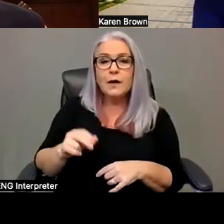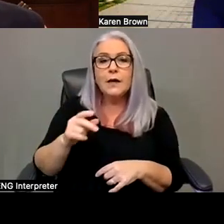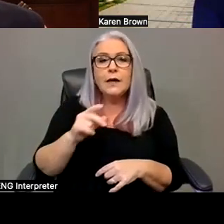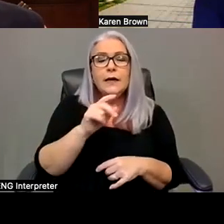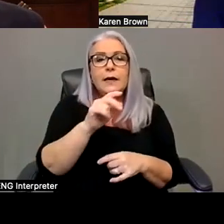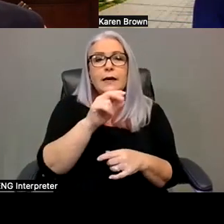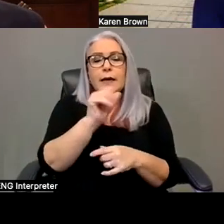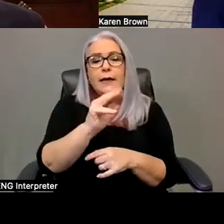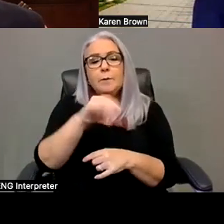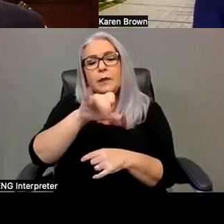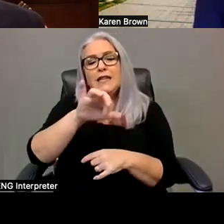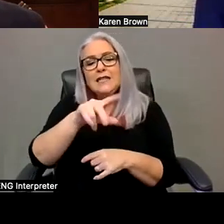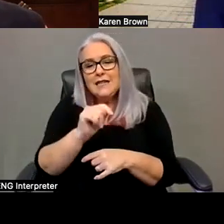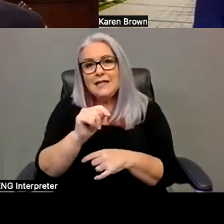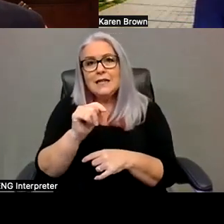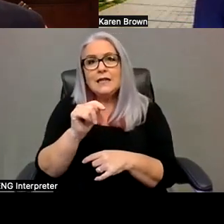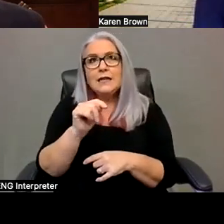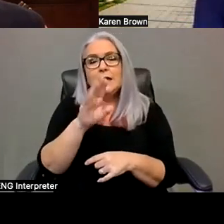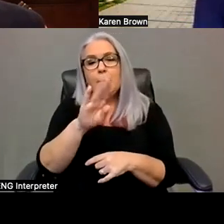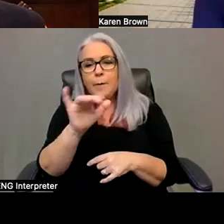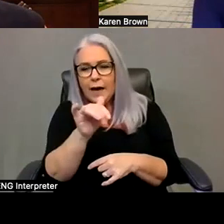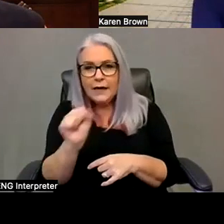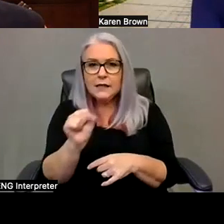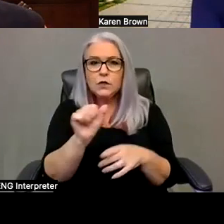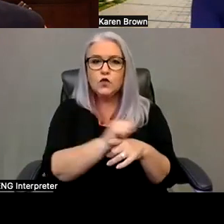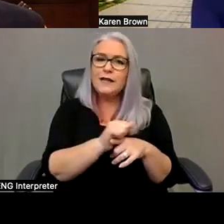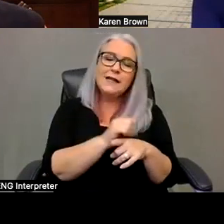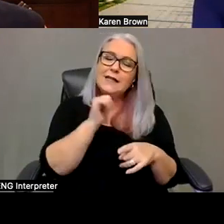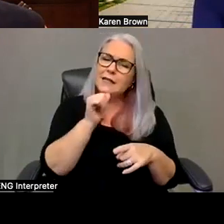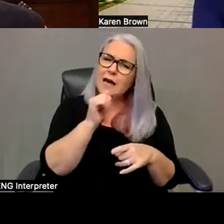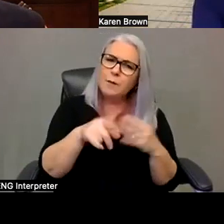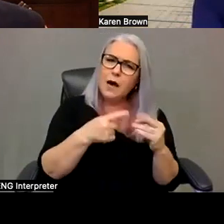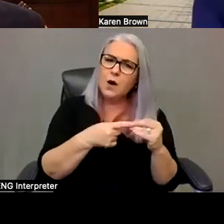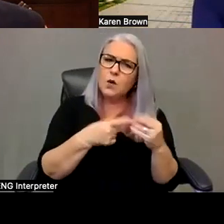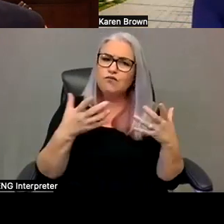bias training is not all about being racist. It's about